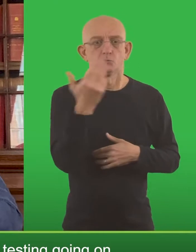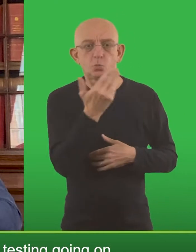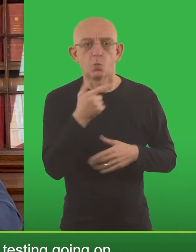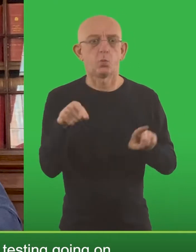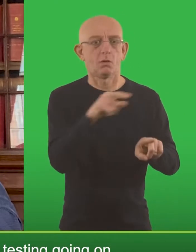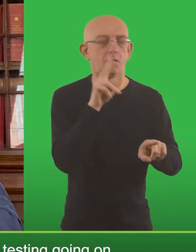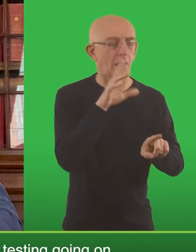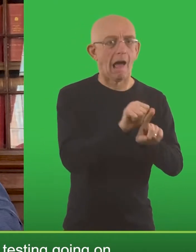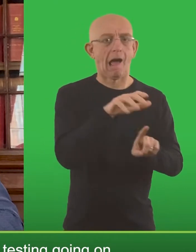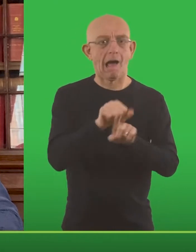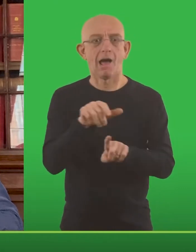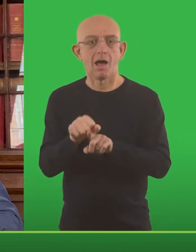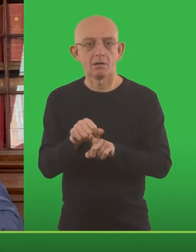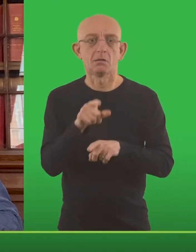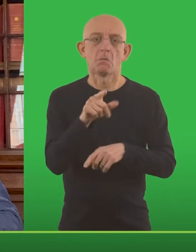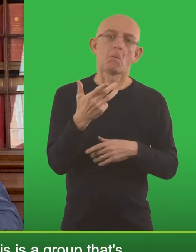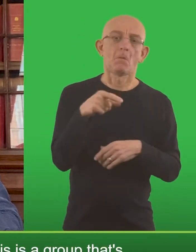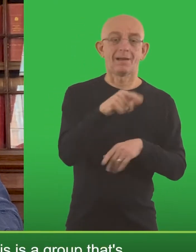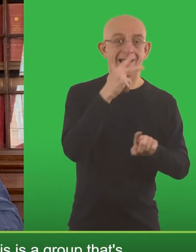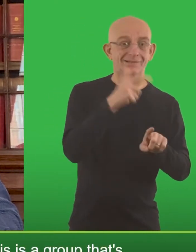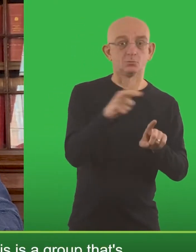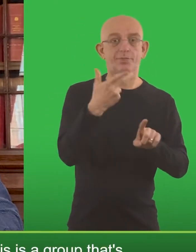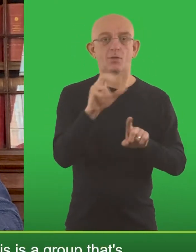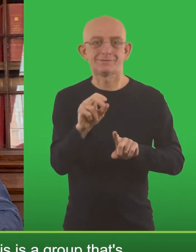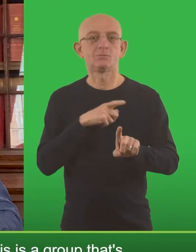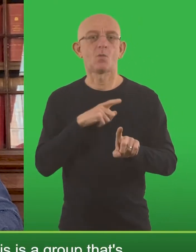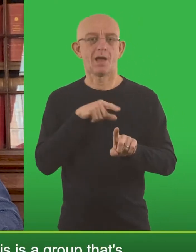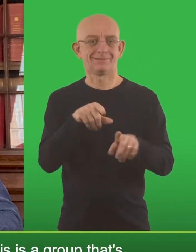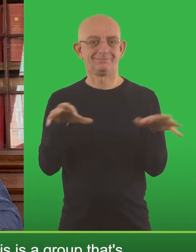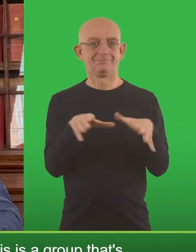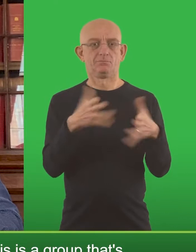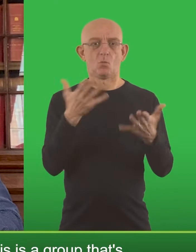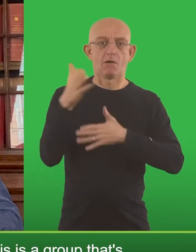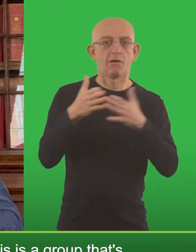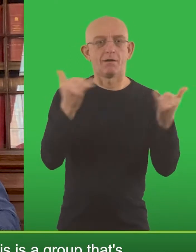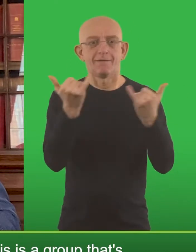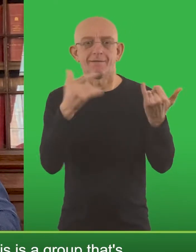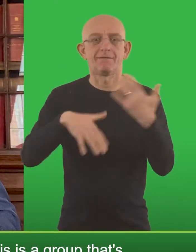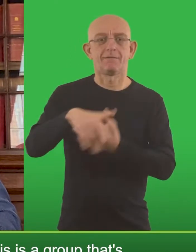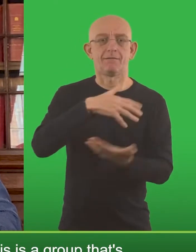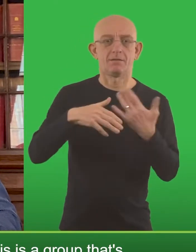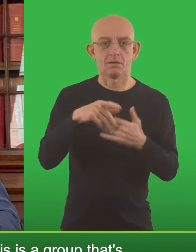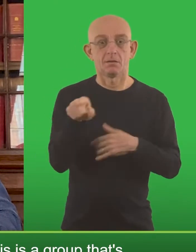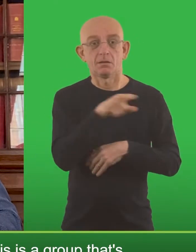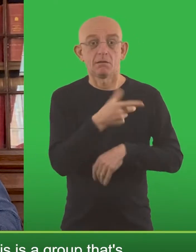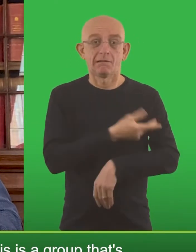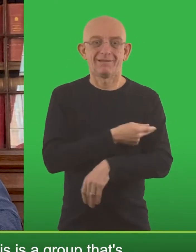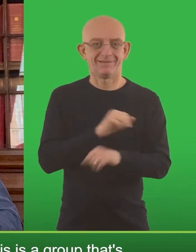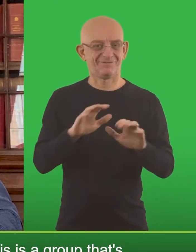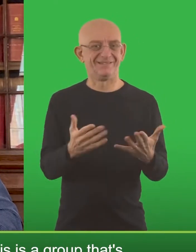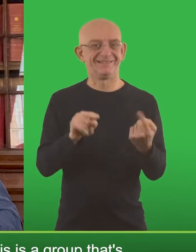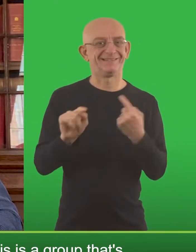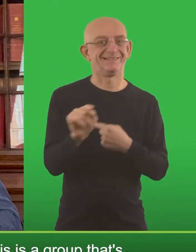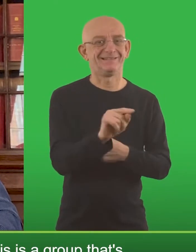and if you look, you find. Probably growing a little bit in 18 to 30. This is a group that's out and about more and are the